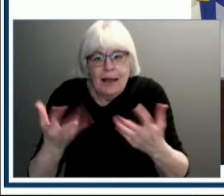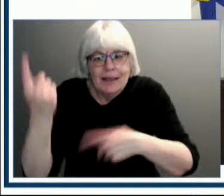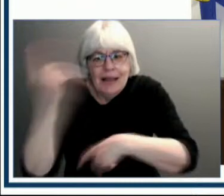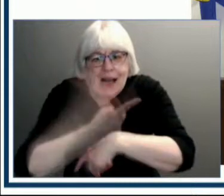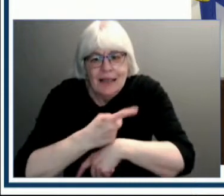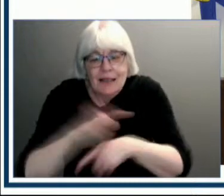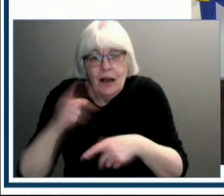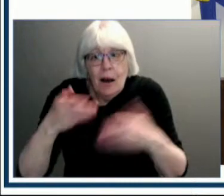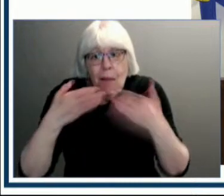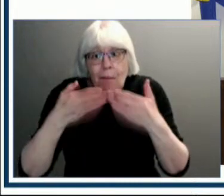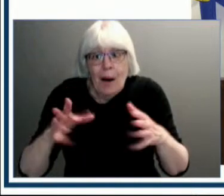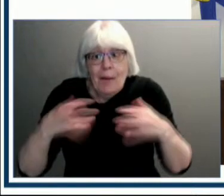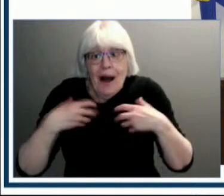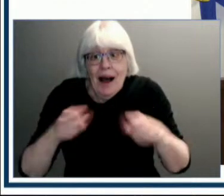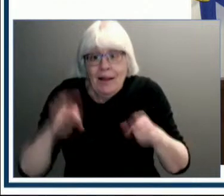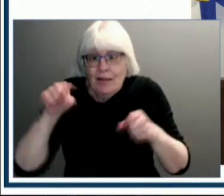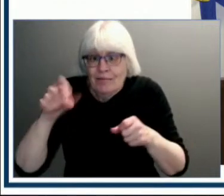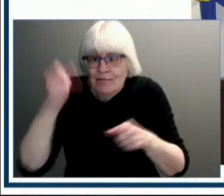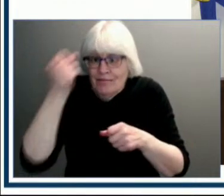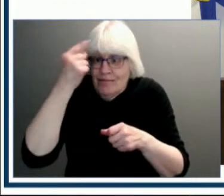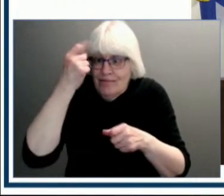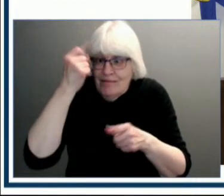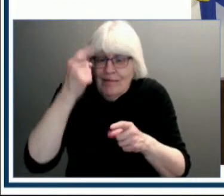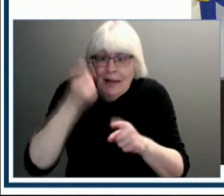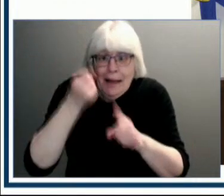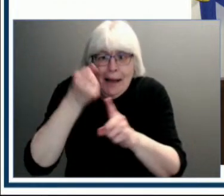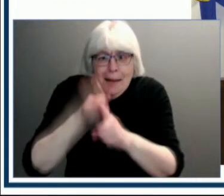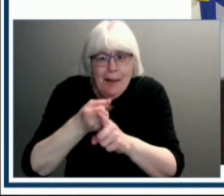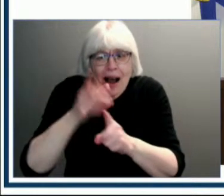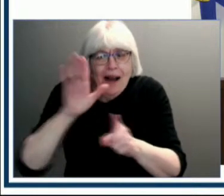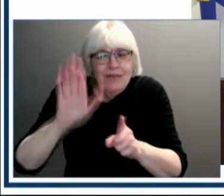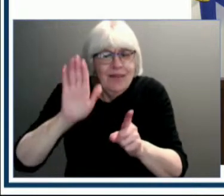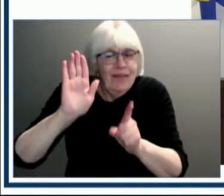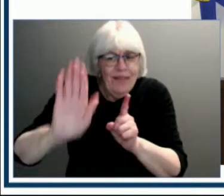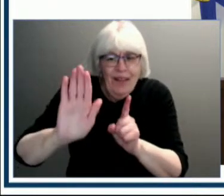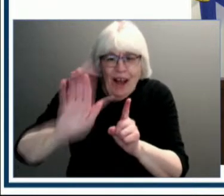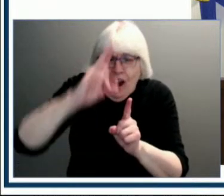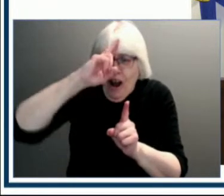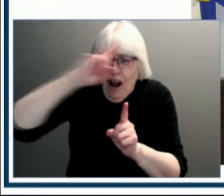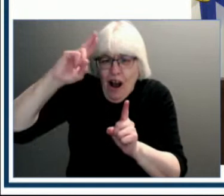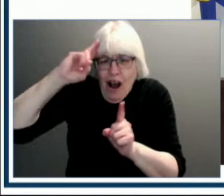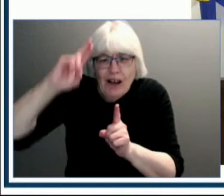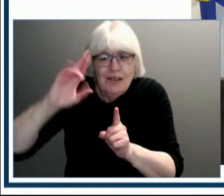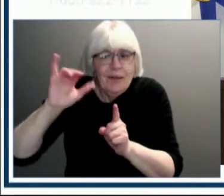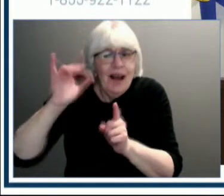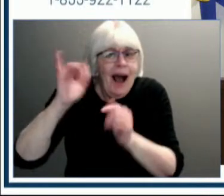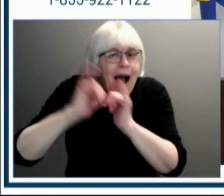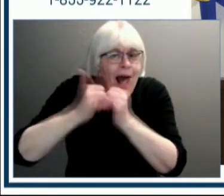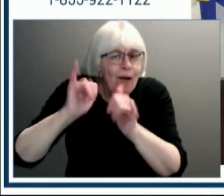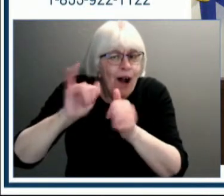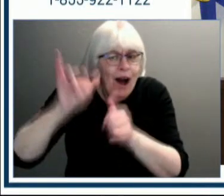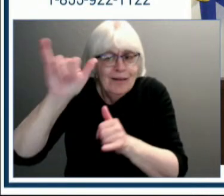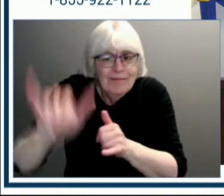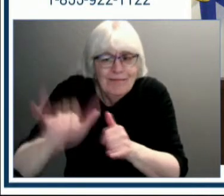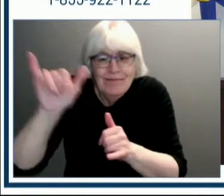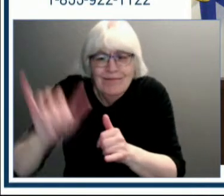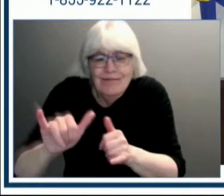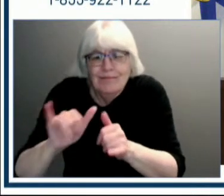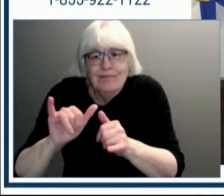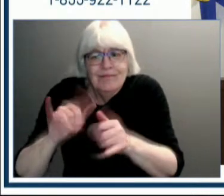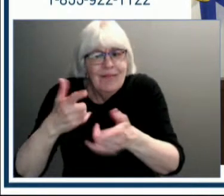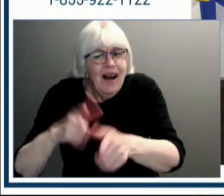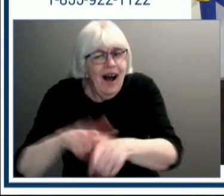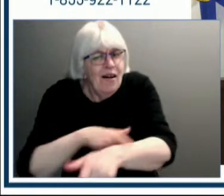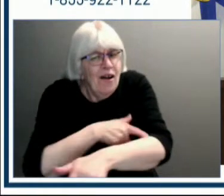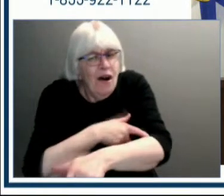the system. So you're concerned about how many people are there at any one time. But there does seem to be some churn. And out in the public,